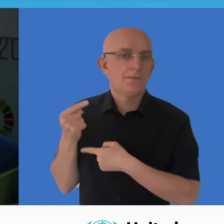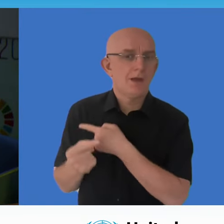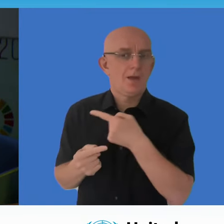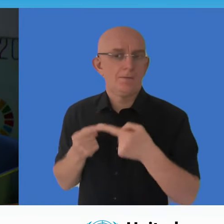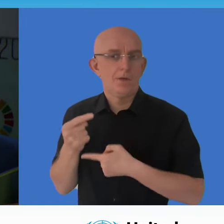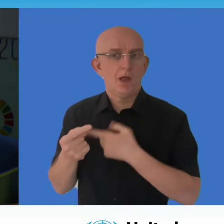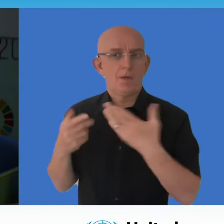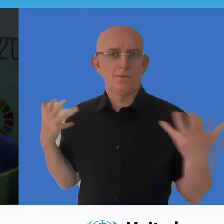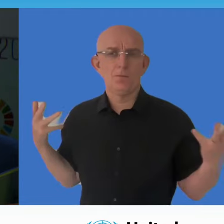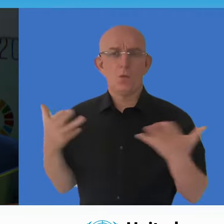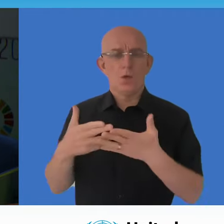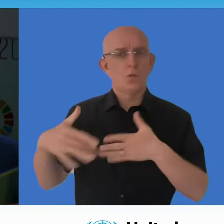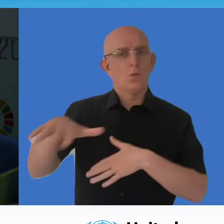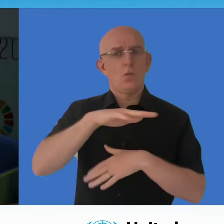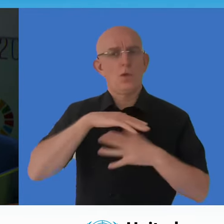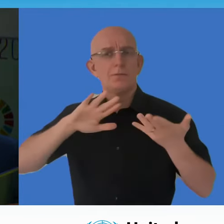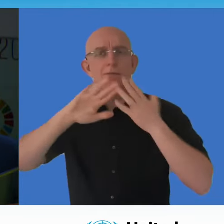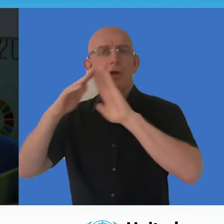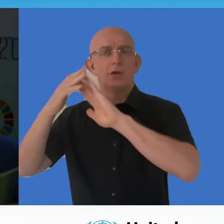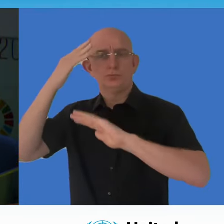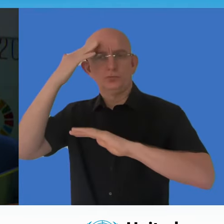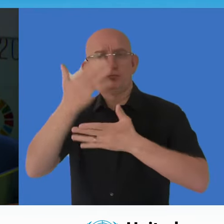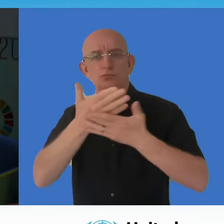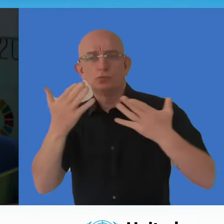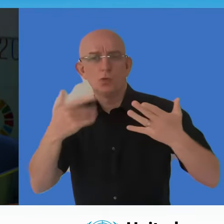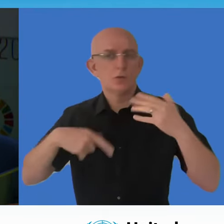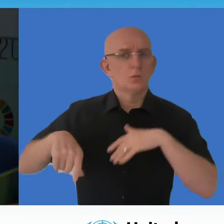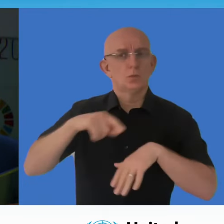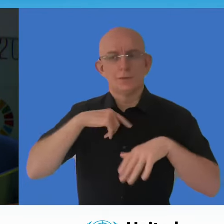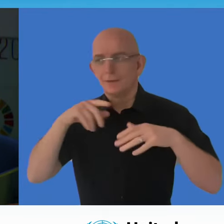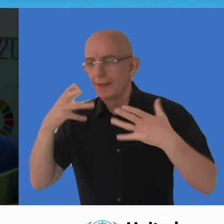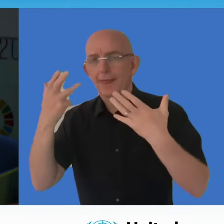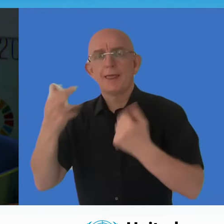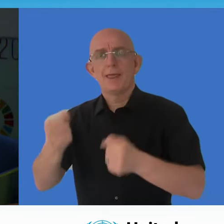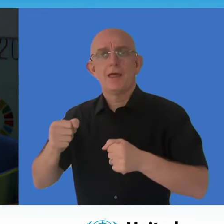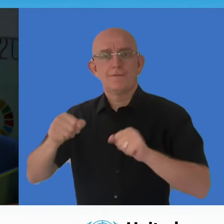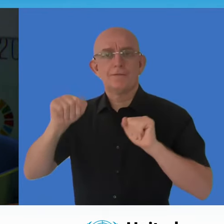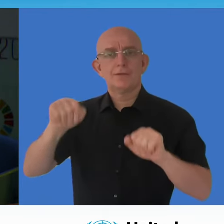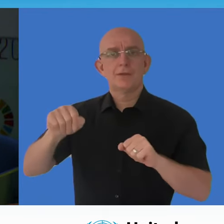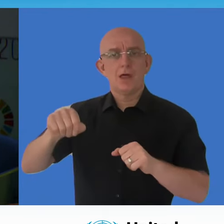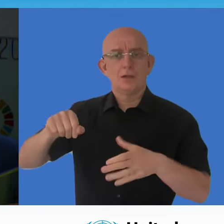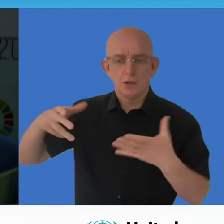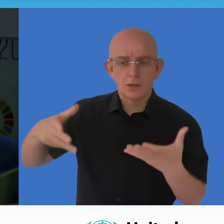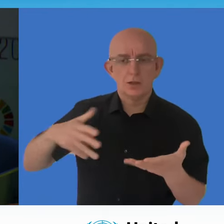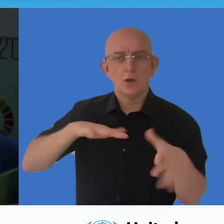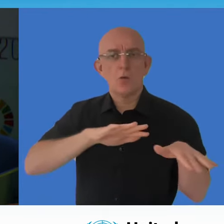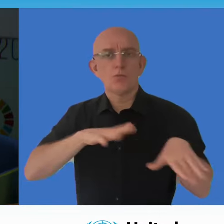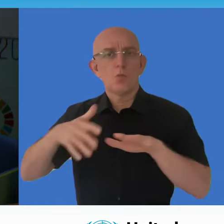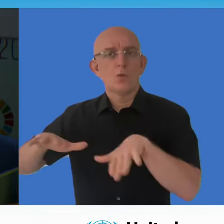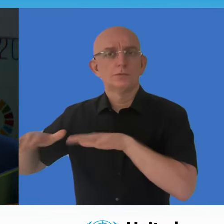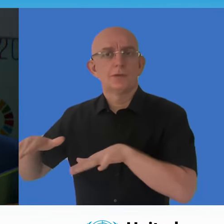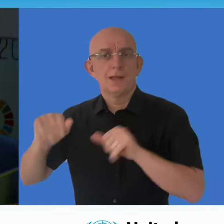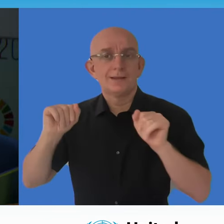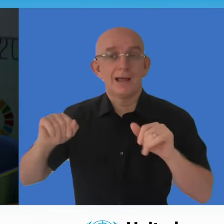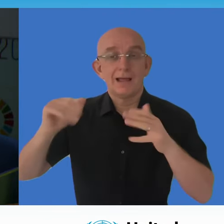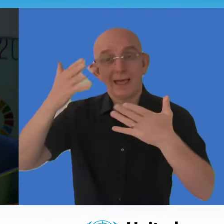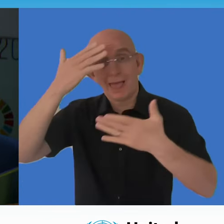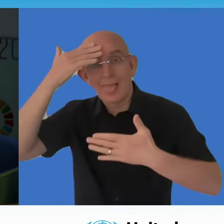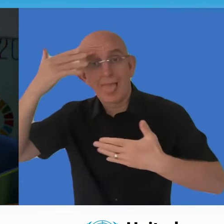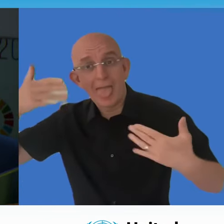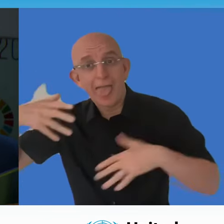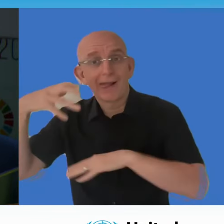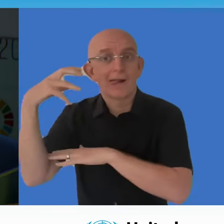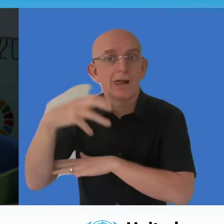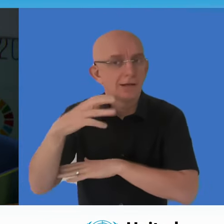still have water, even in the midst of heat waves and El Nino, which is happening right now, even at this very hour